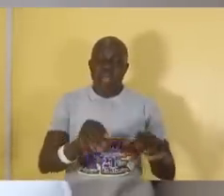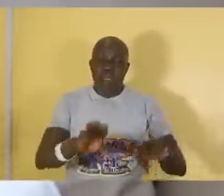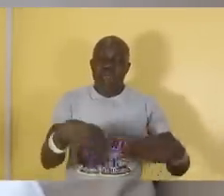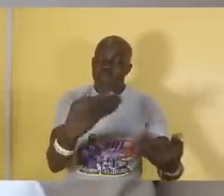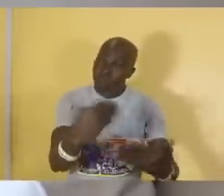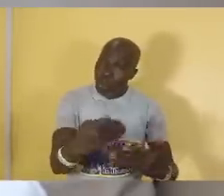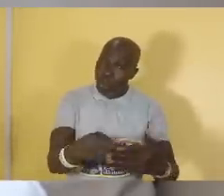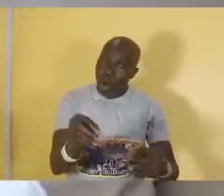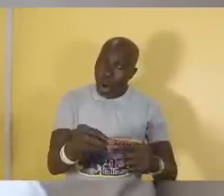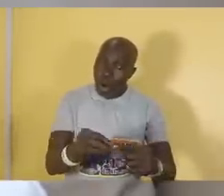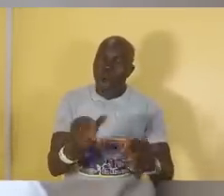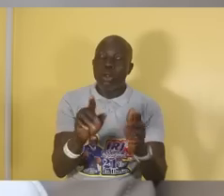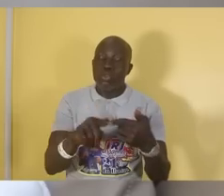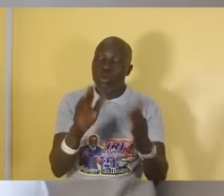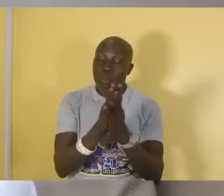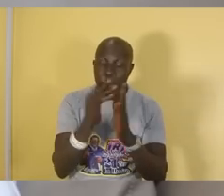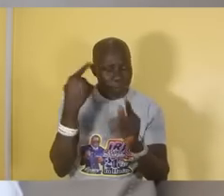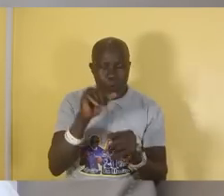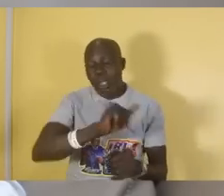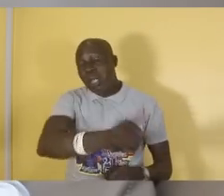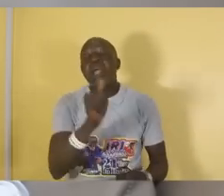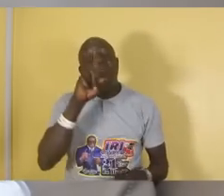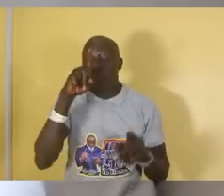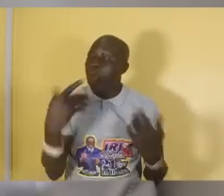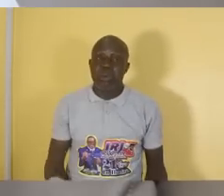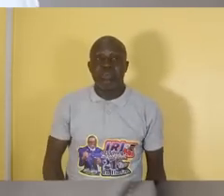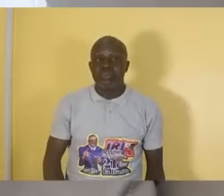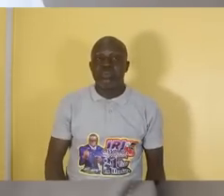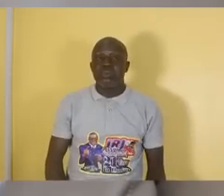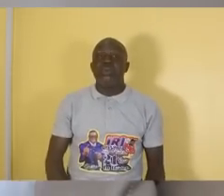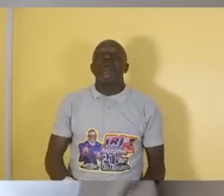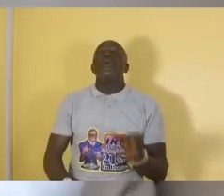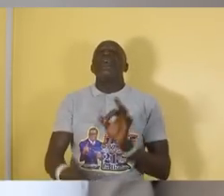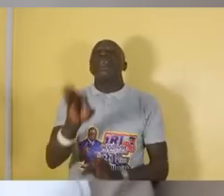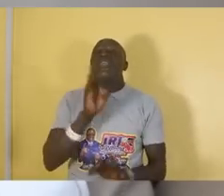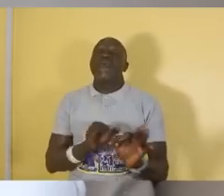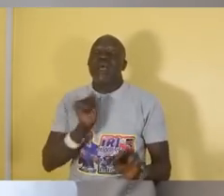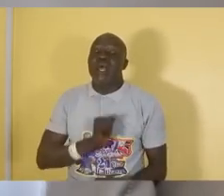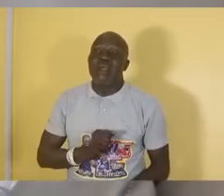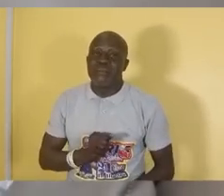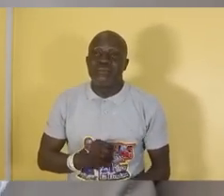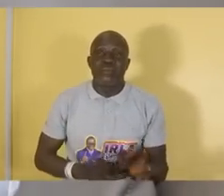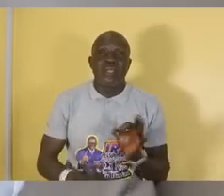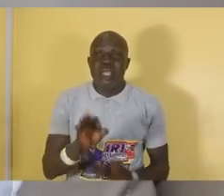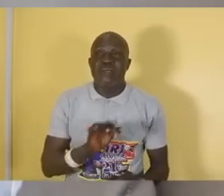ba. For me to give you money or to pray for you, which one did you bring? O le ni won daddy. She said to bat da. Dey bat e ba wo wo.